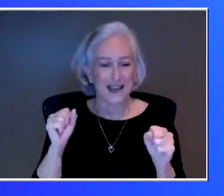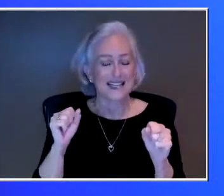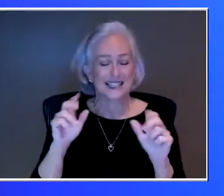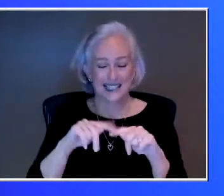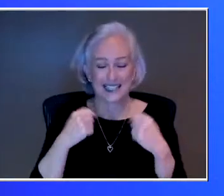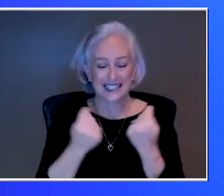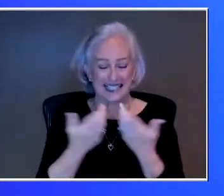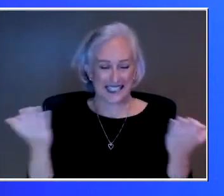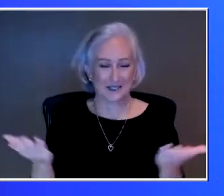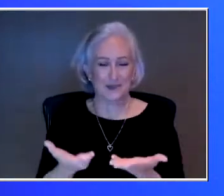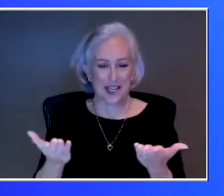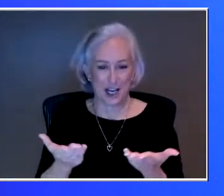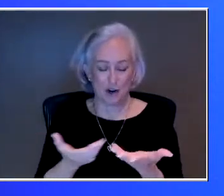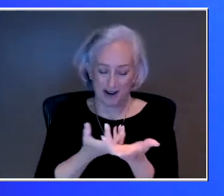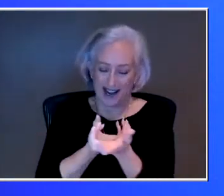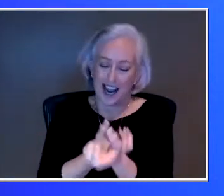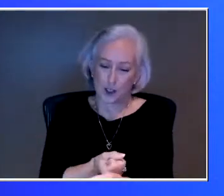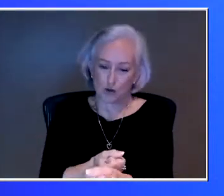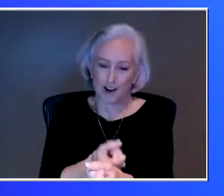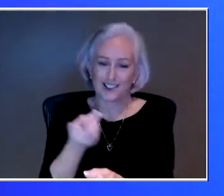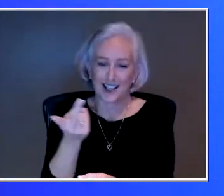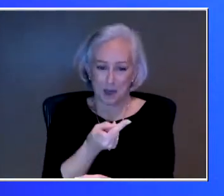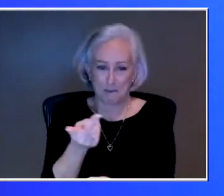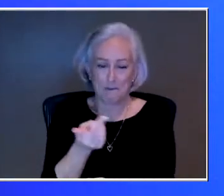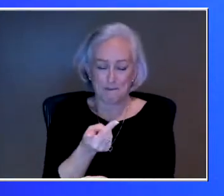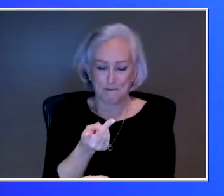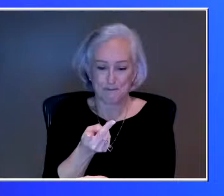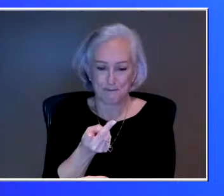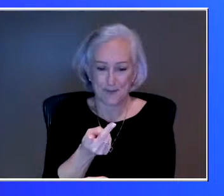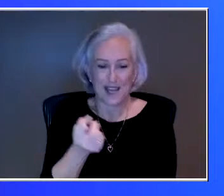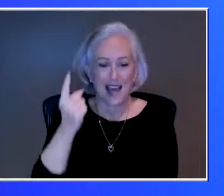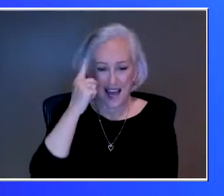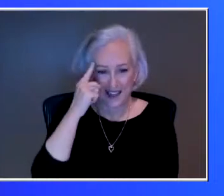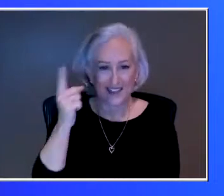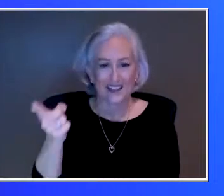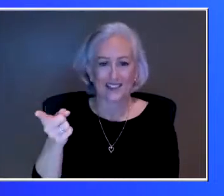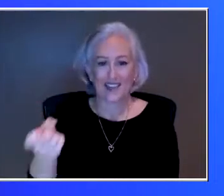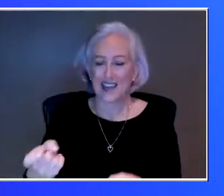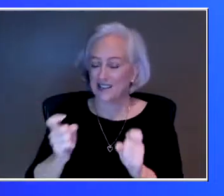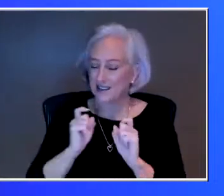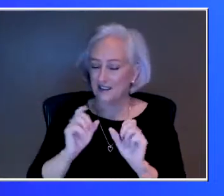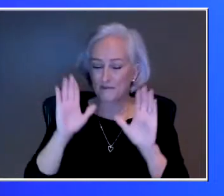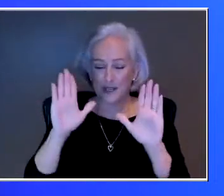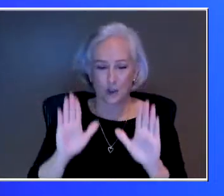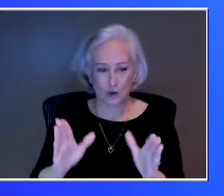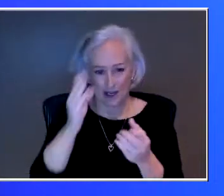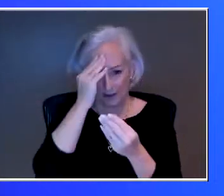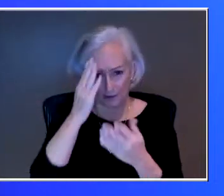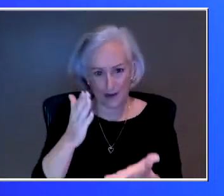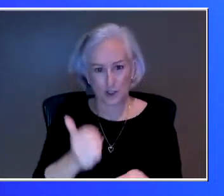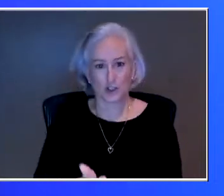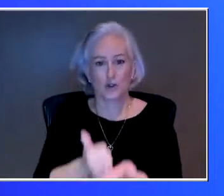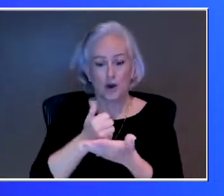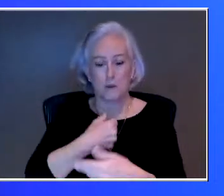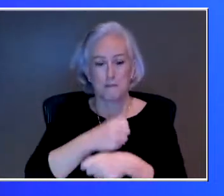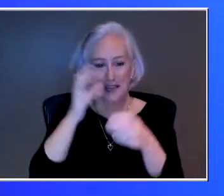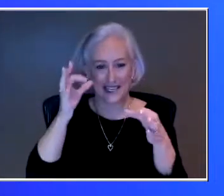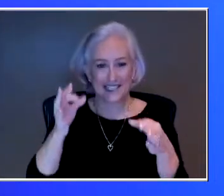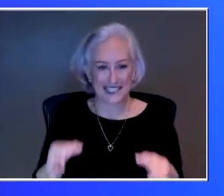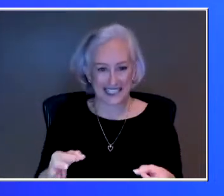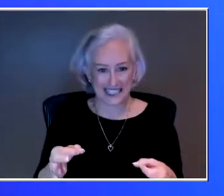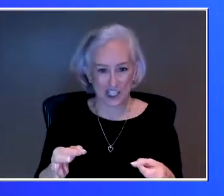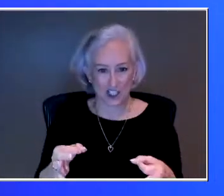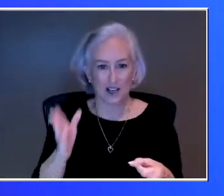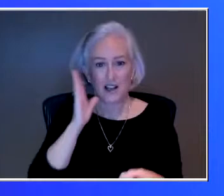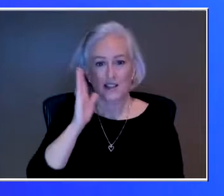and I trust them. And I think they gave me great information to help me make a decision that I think will be beneficial,